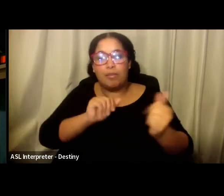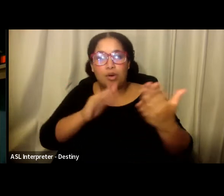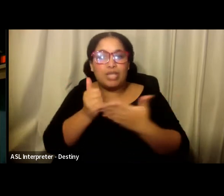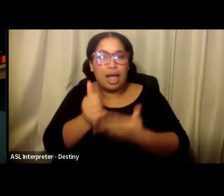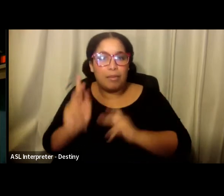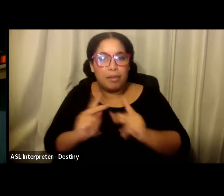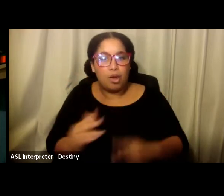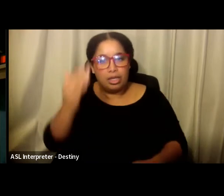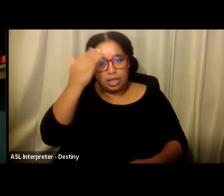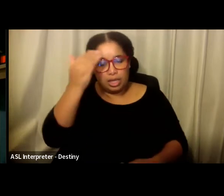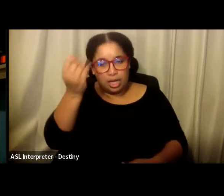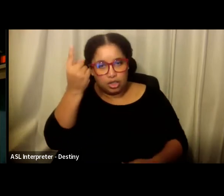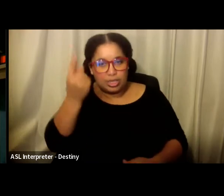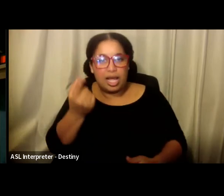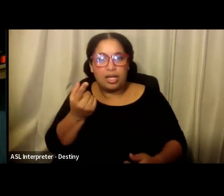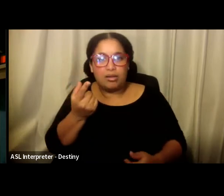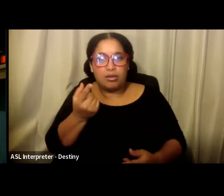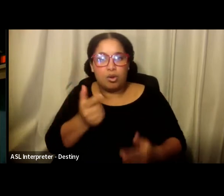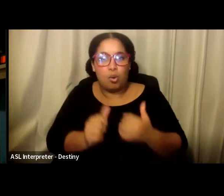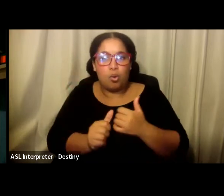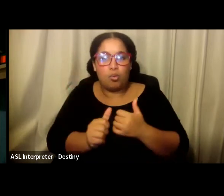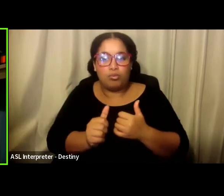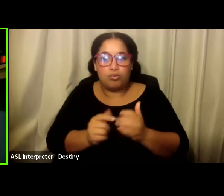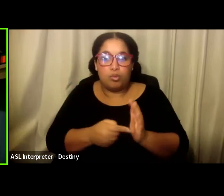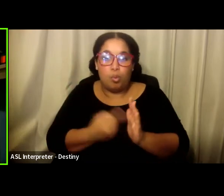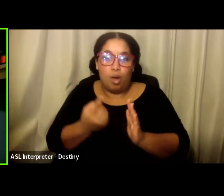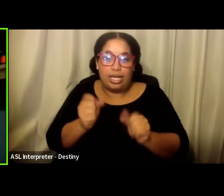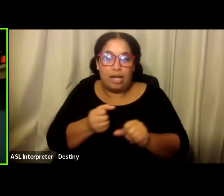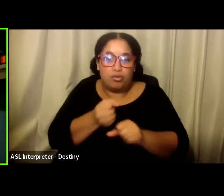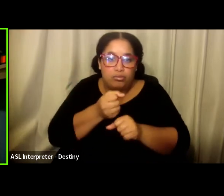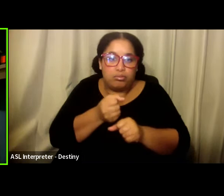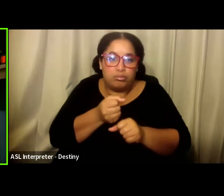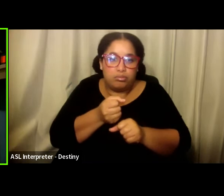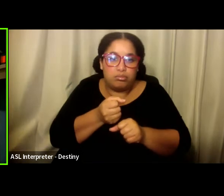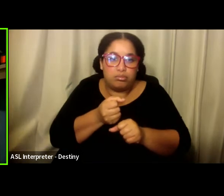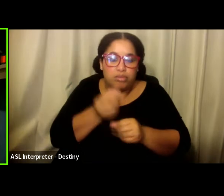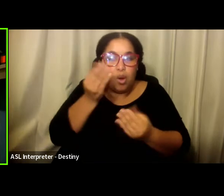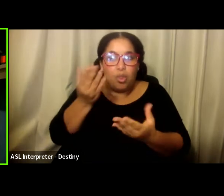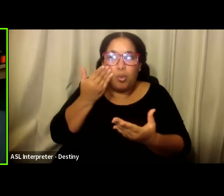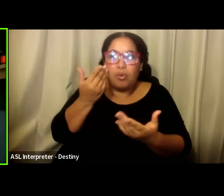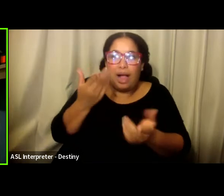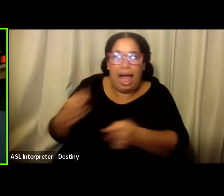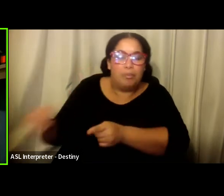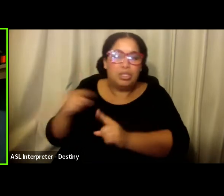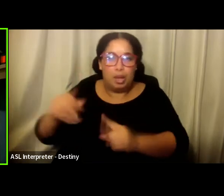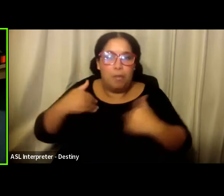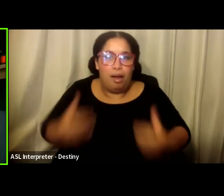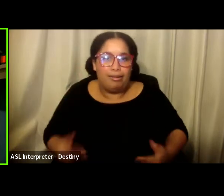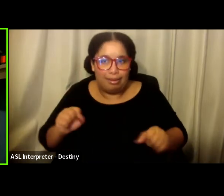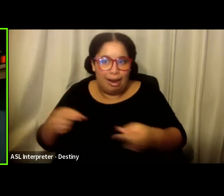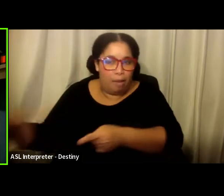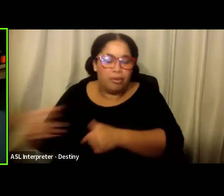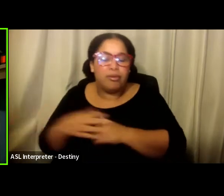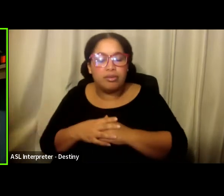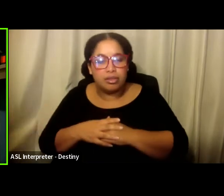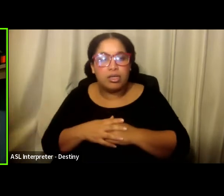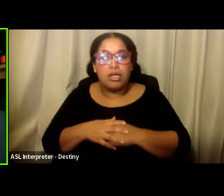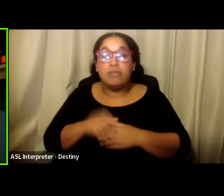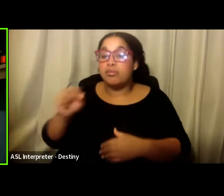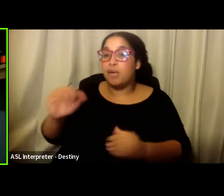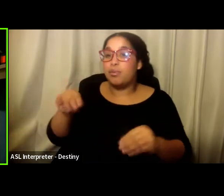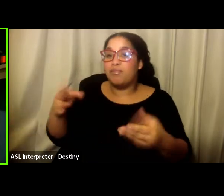people understand what's at stake. Yeah, I think you're right. And although we have, you know, provided, you know, of course,